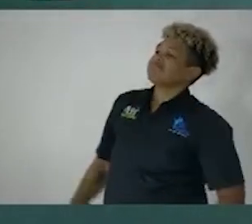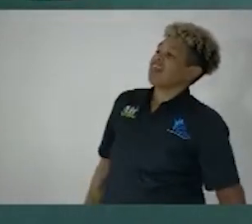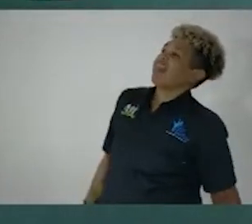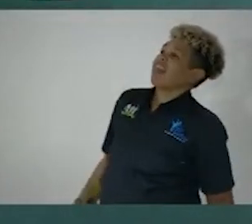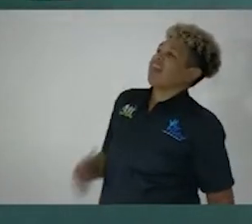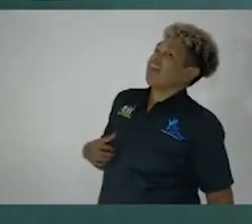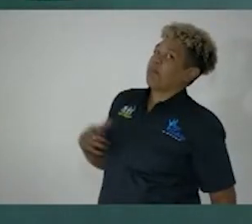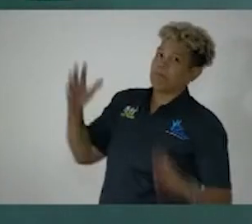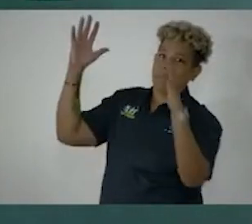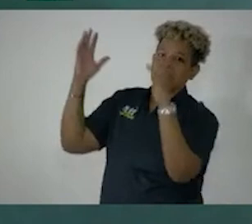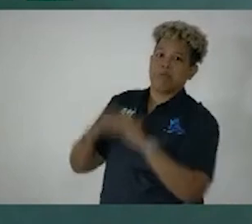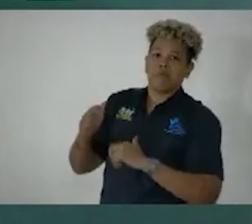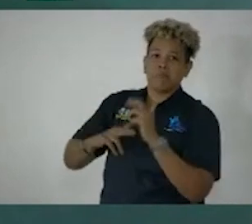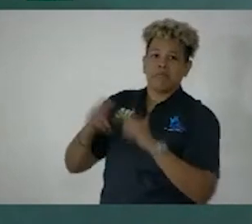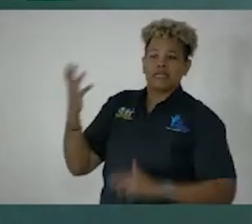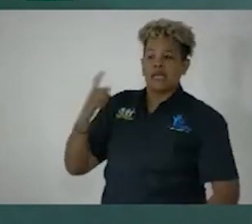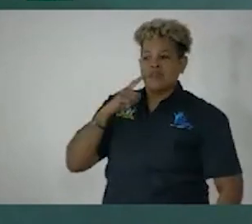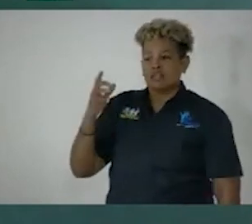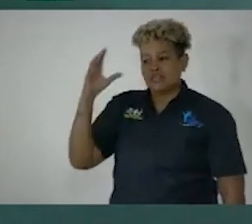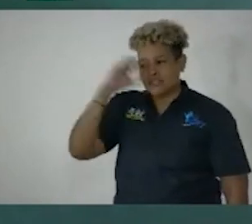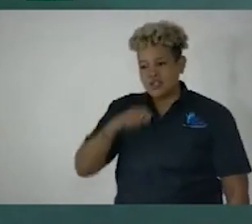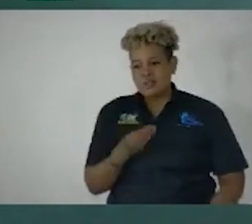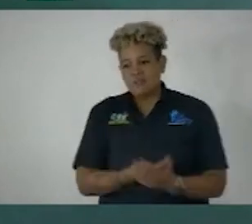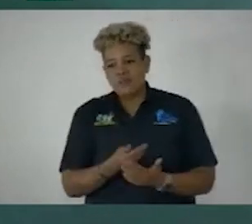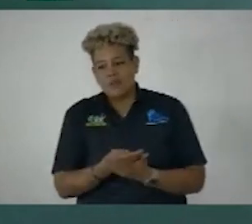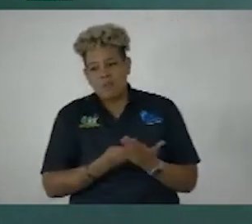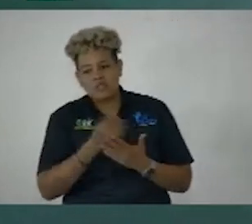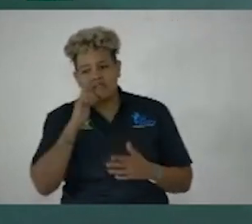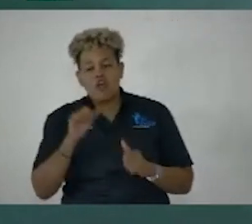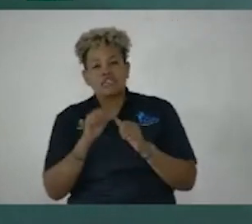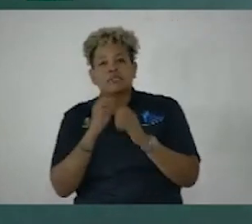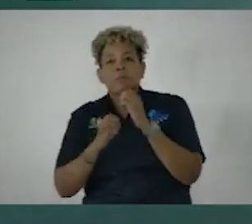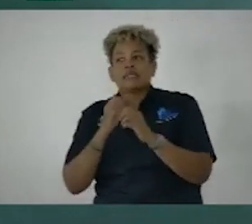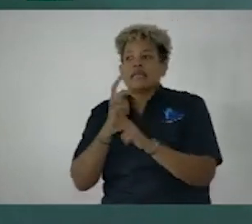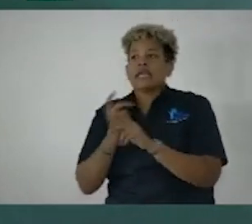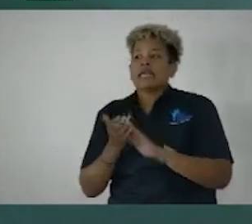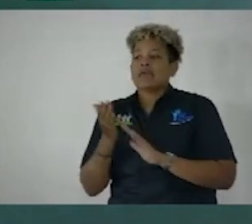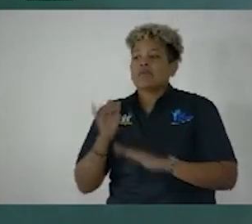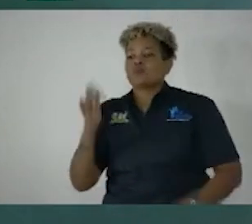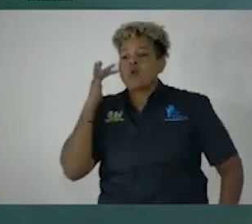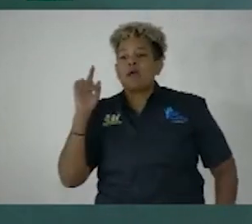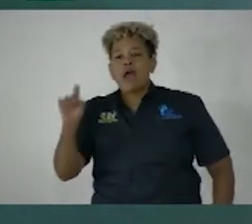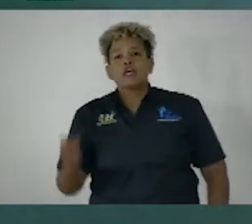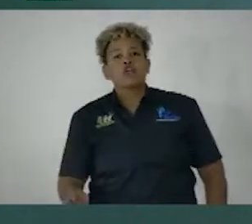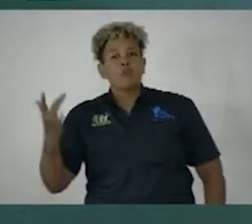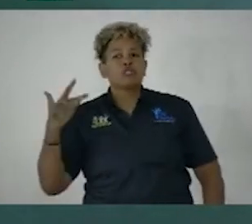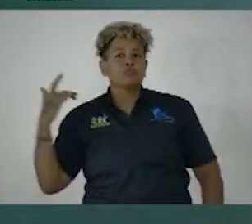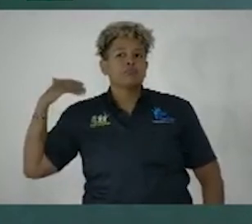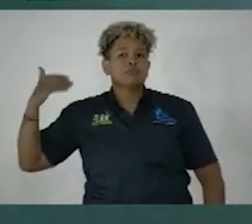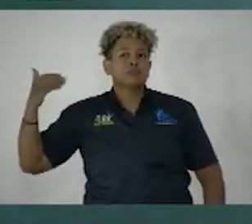disrepair, and there's clearly a sum in the budget allocated for its maintenance. And that's why I'm asking what that sum is and